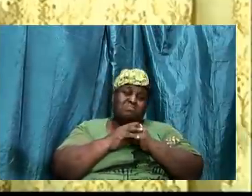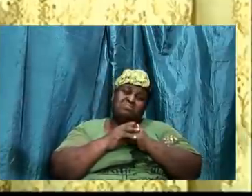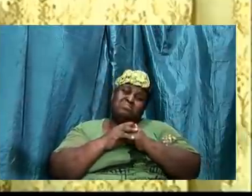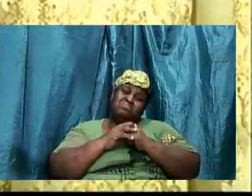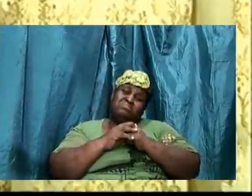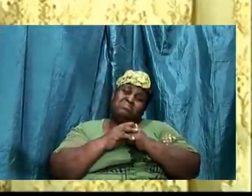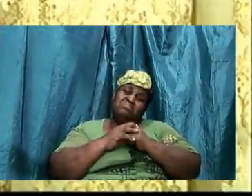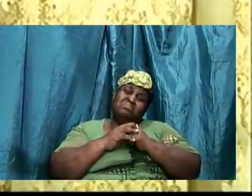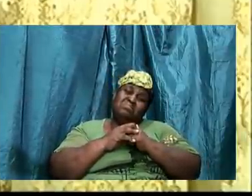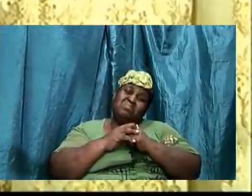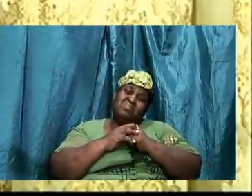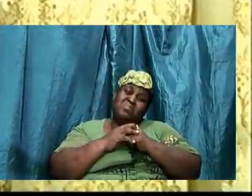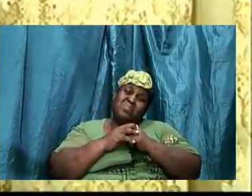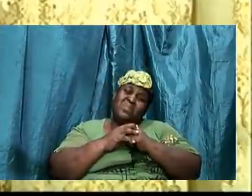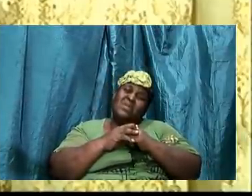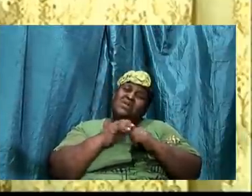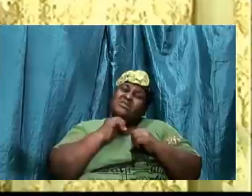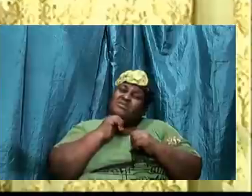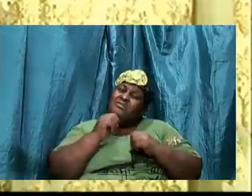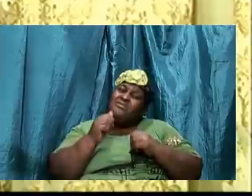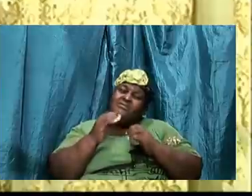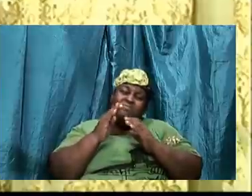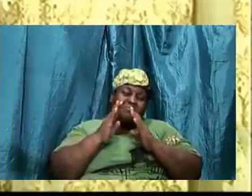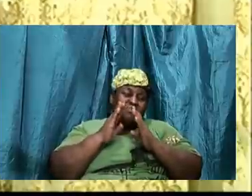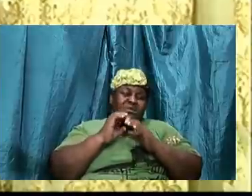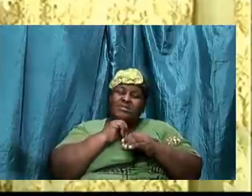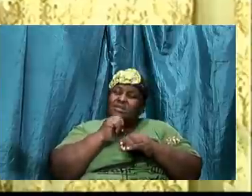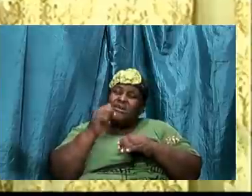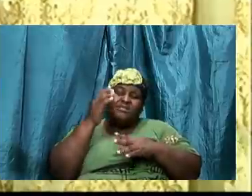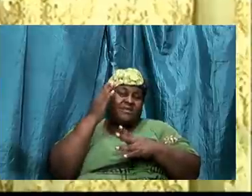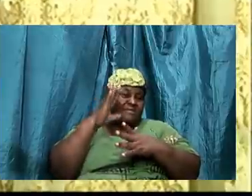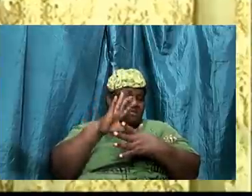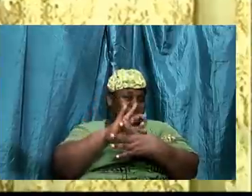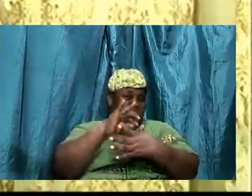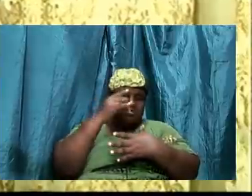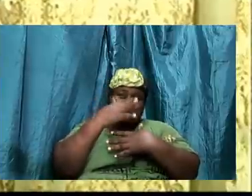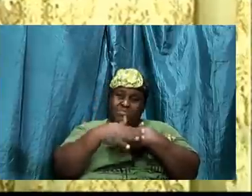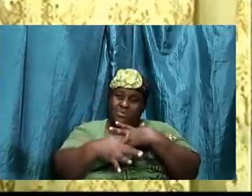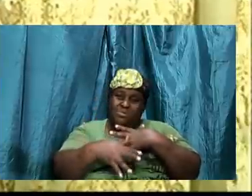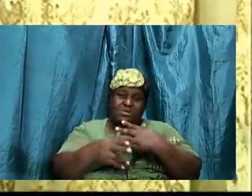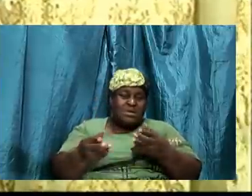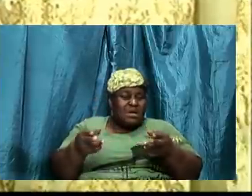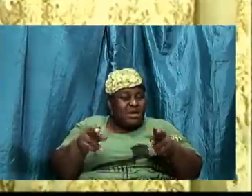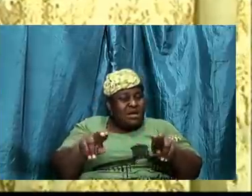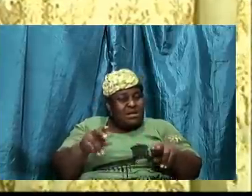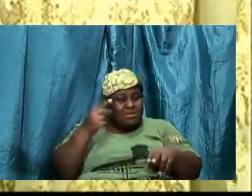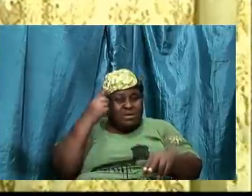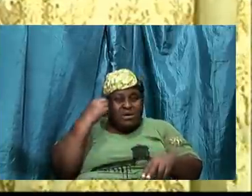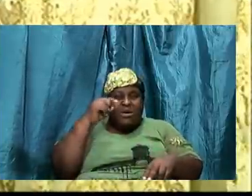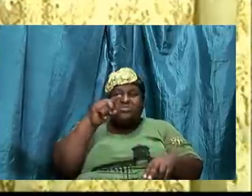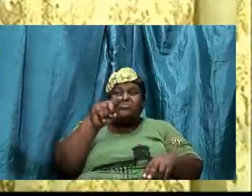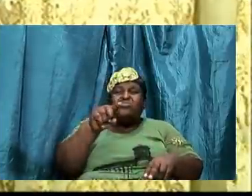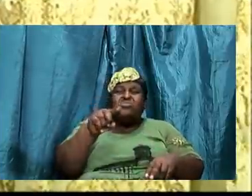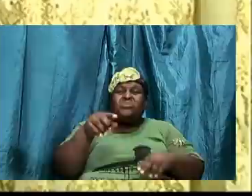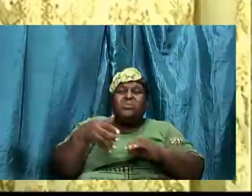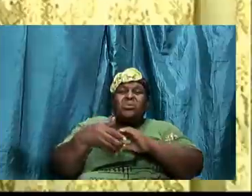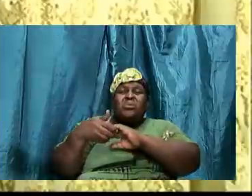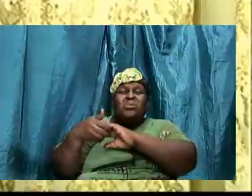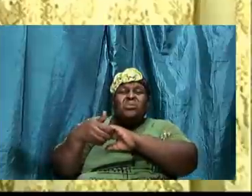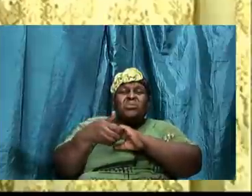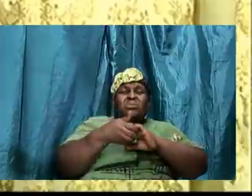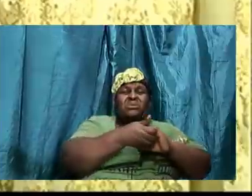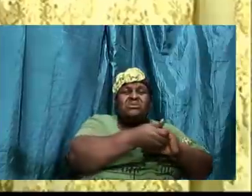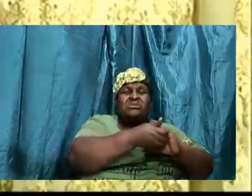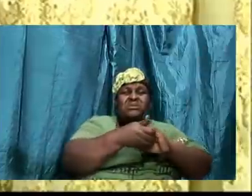Because it is not a flesh and blood. It is happening because you are wrestling against